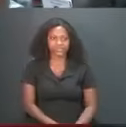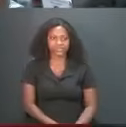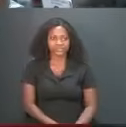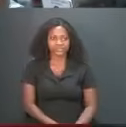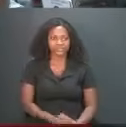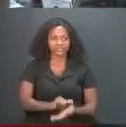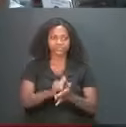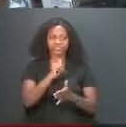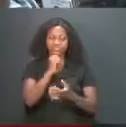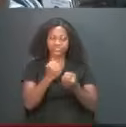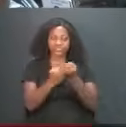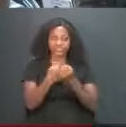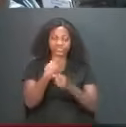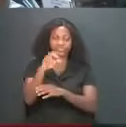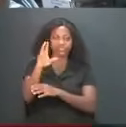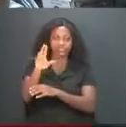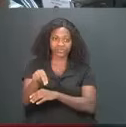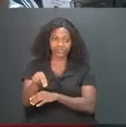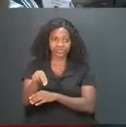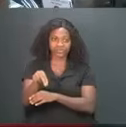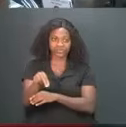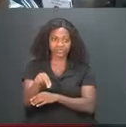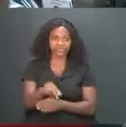Those against, say no.